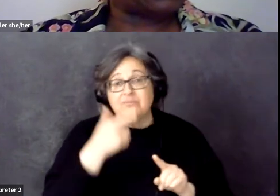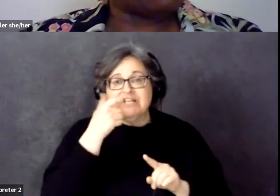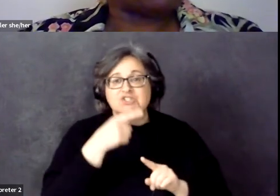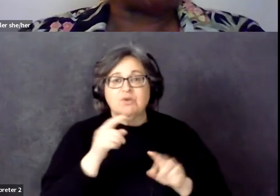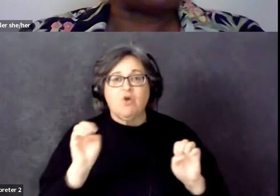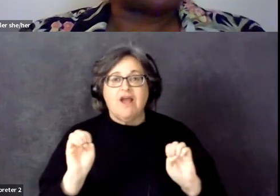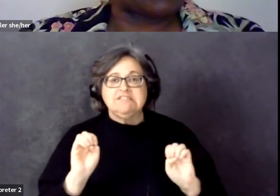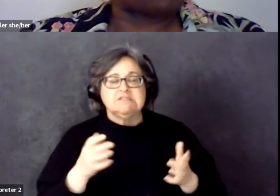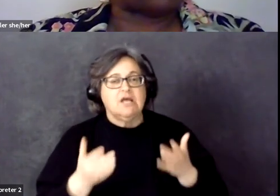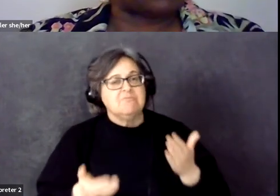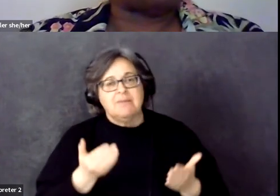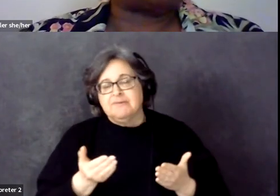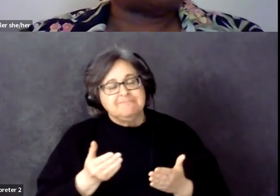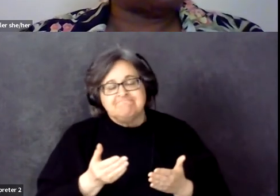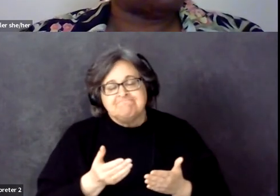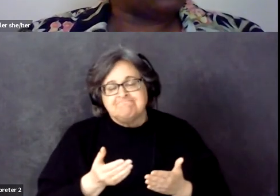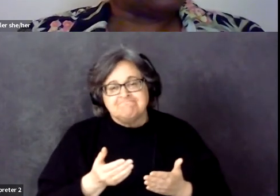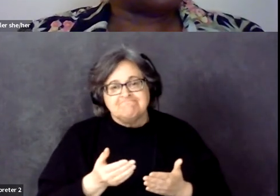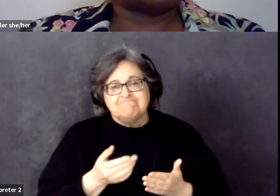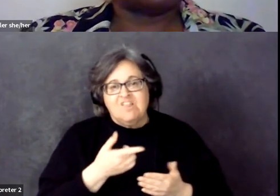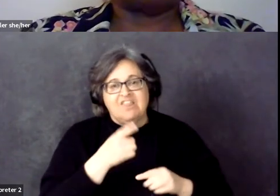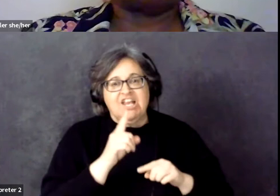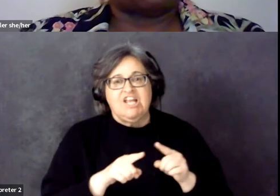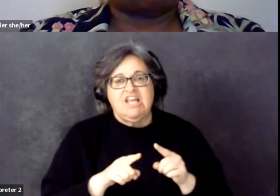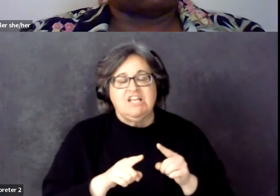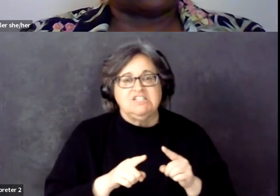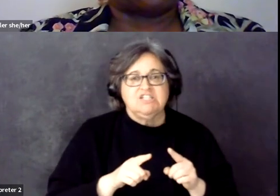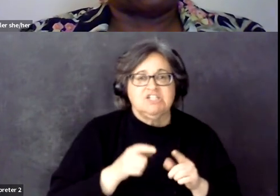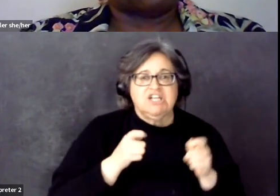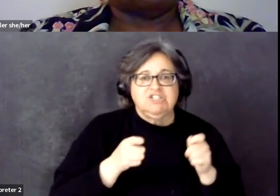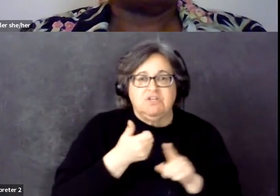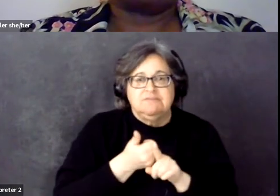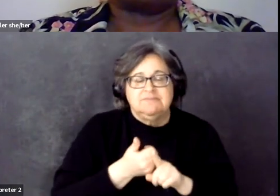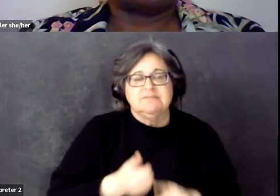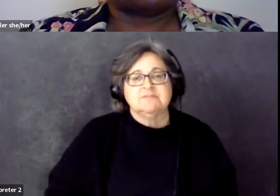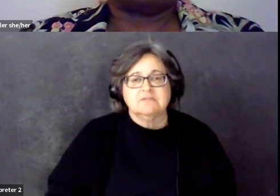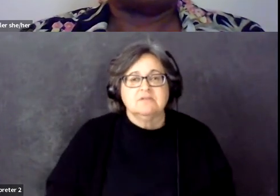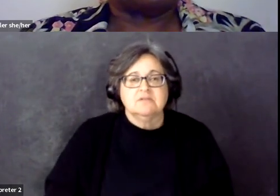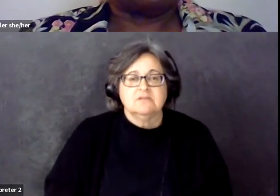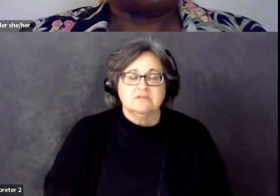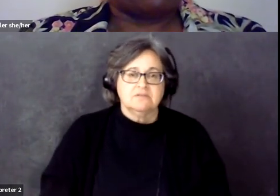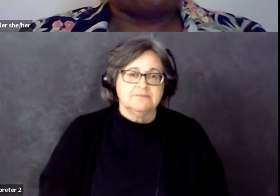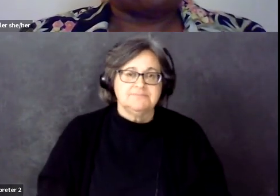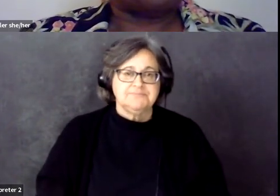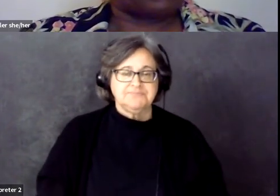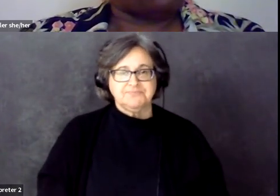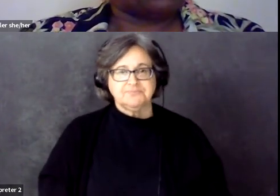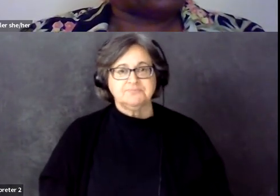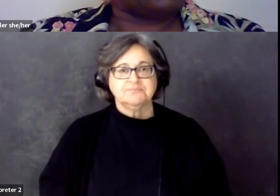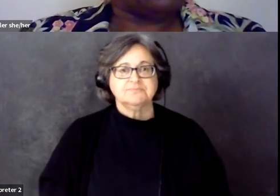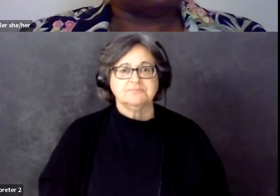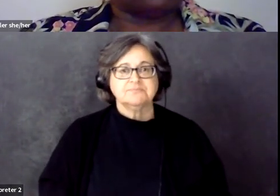crises, they may not be able to contain themselves physically. Whereas,